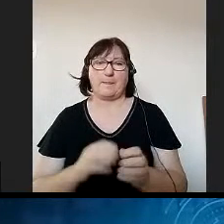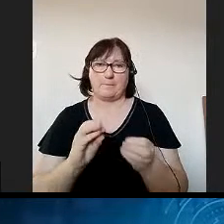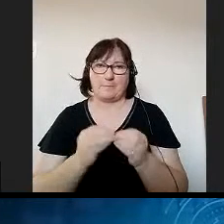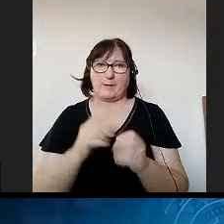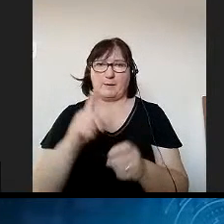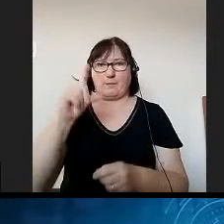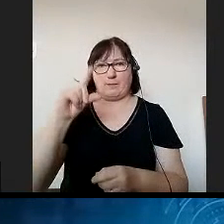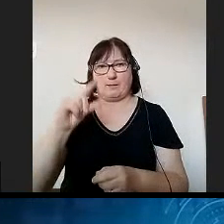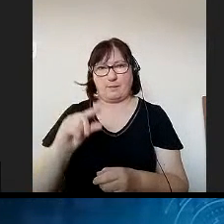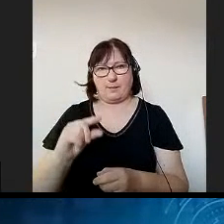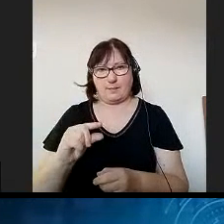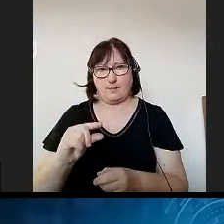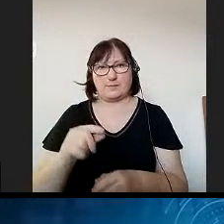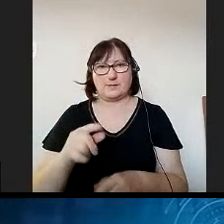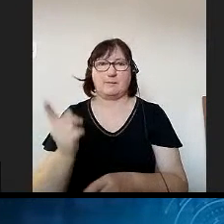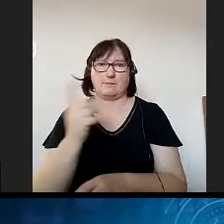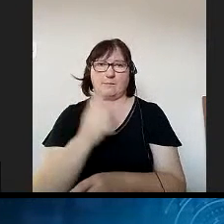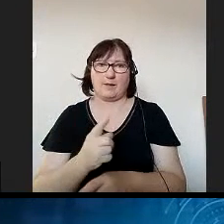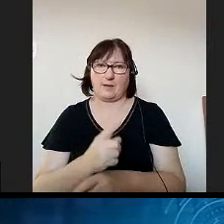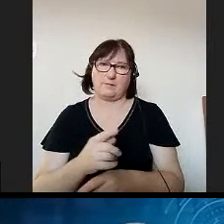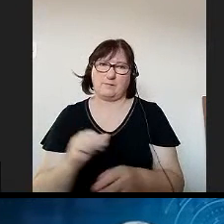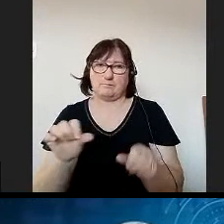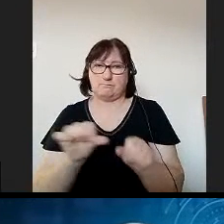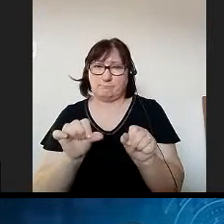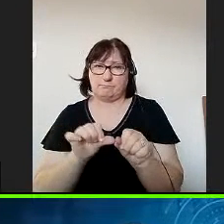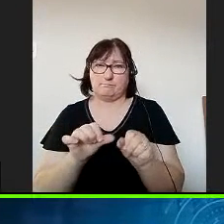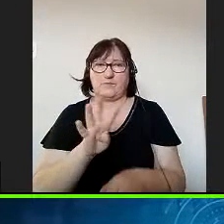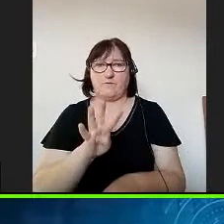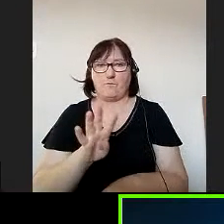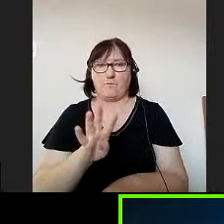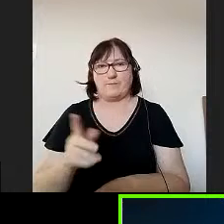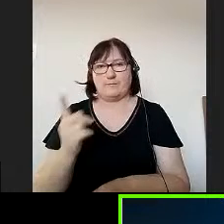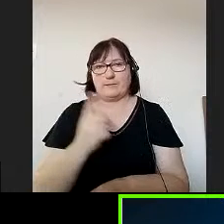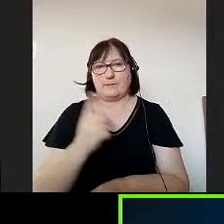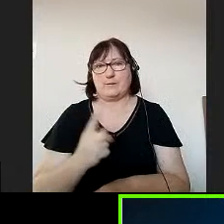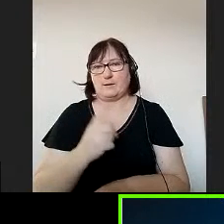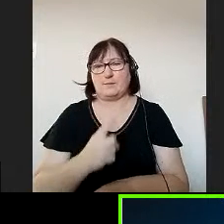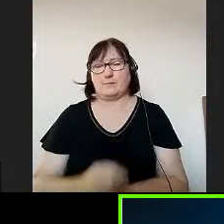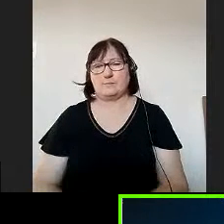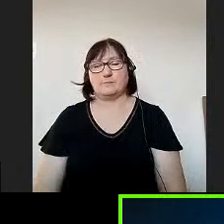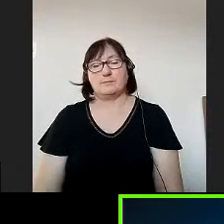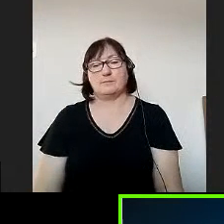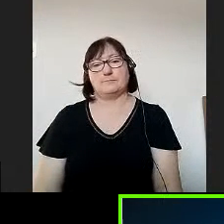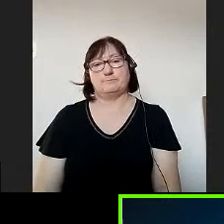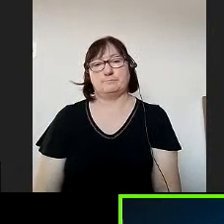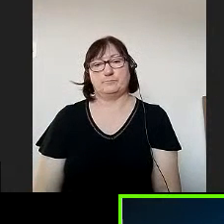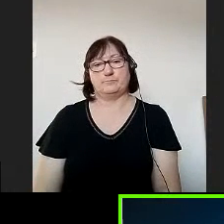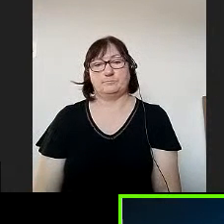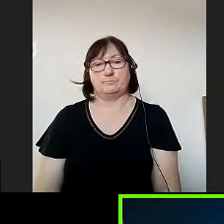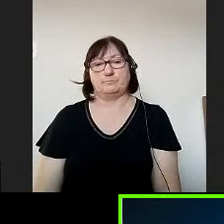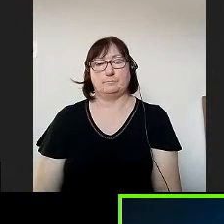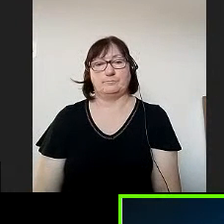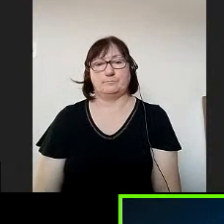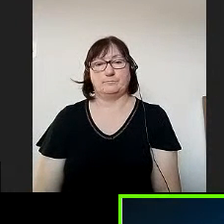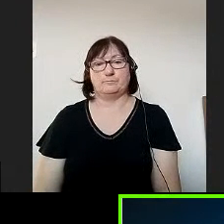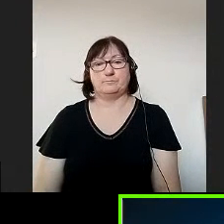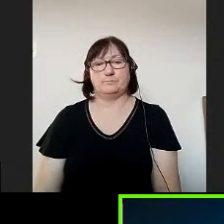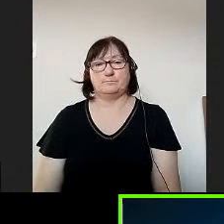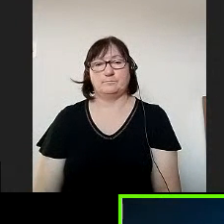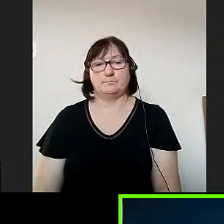45 days. Thank you. Thank you so much for that response. The next question is from